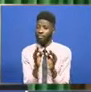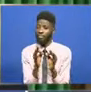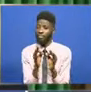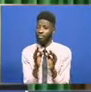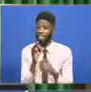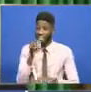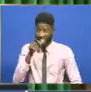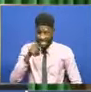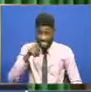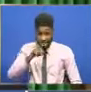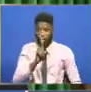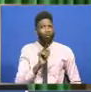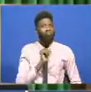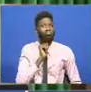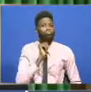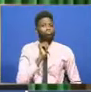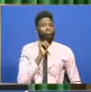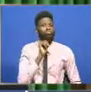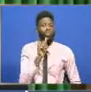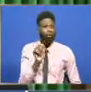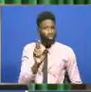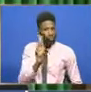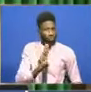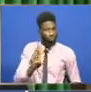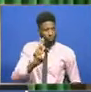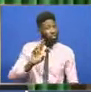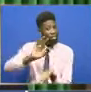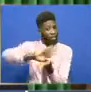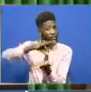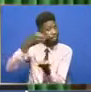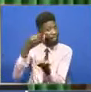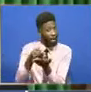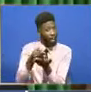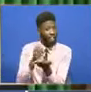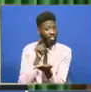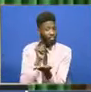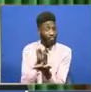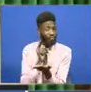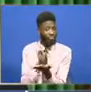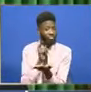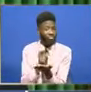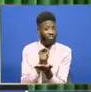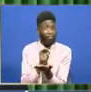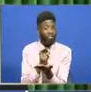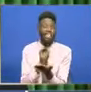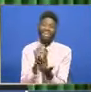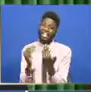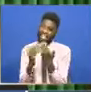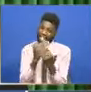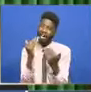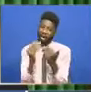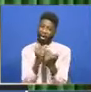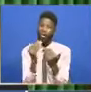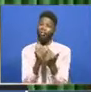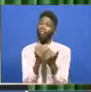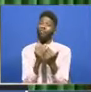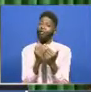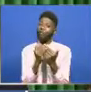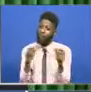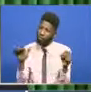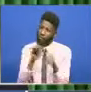you do not handle these funds with the care and caution that it